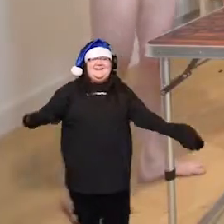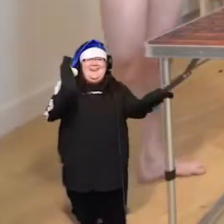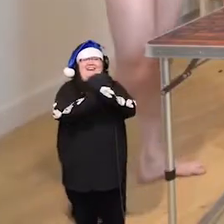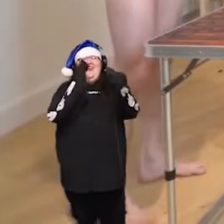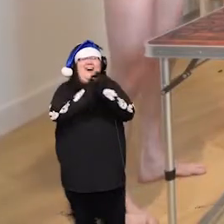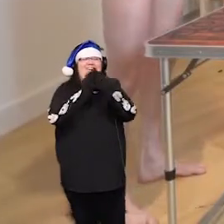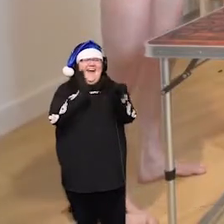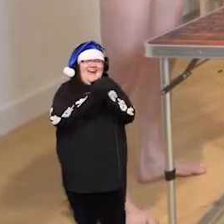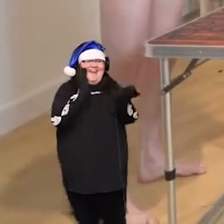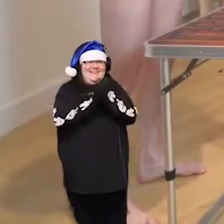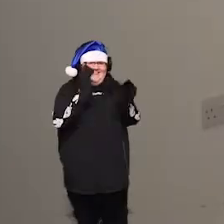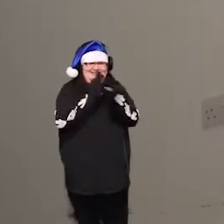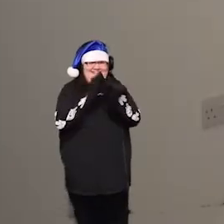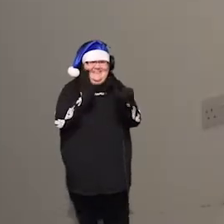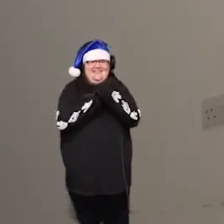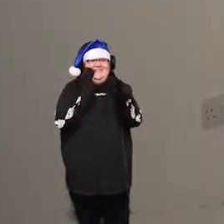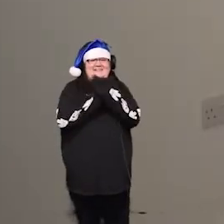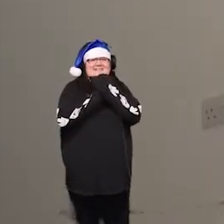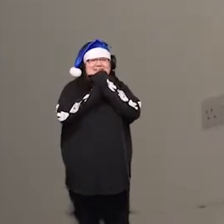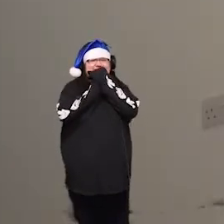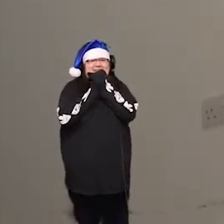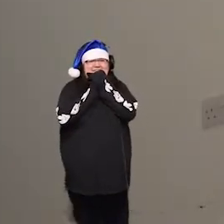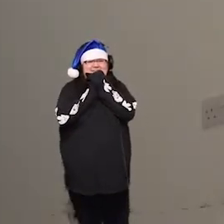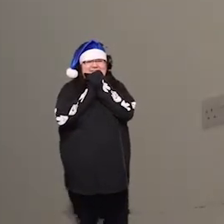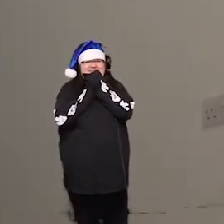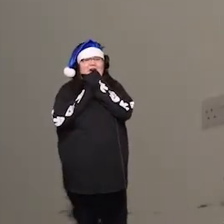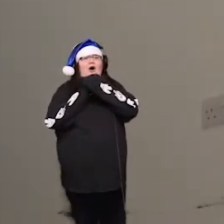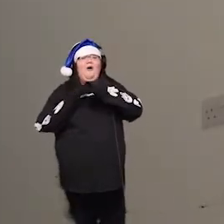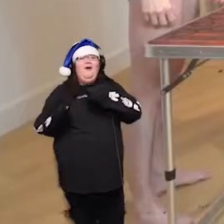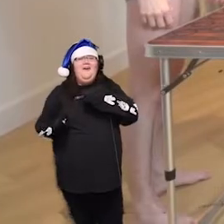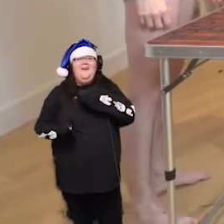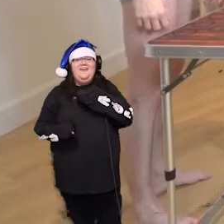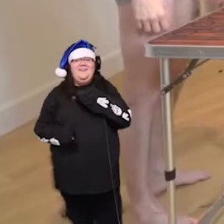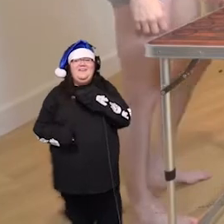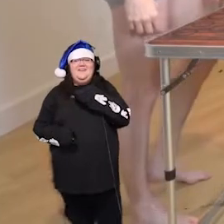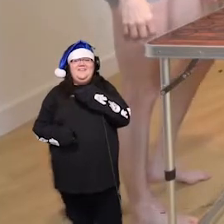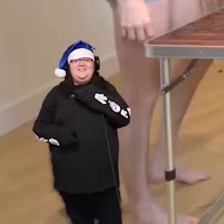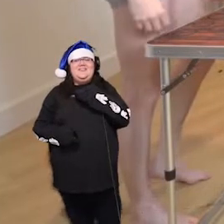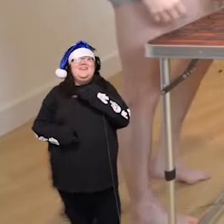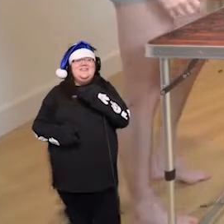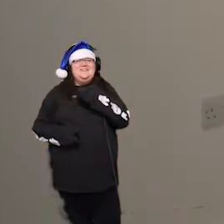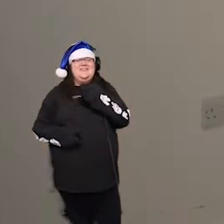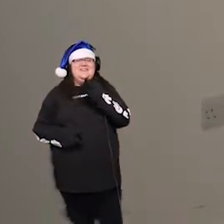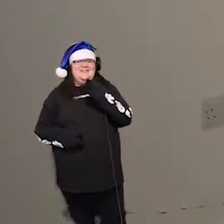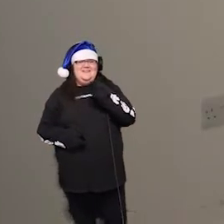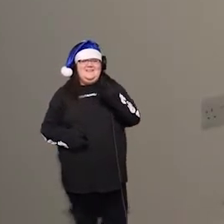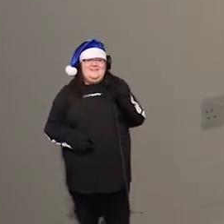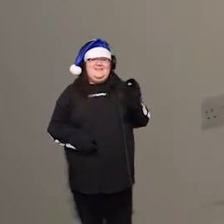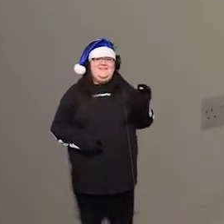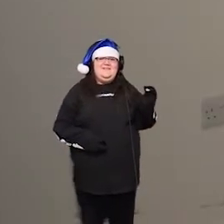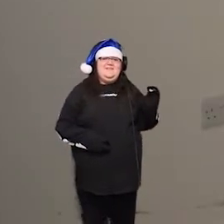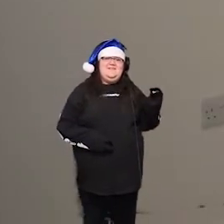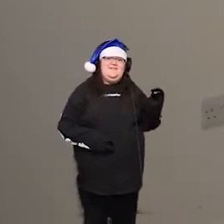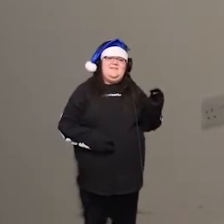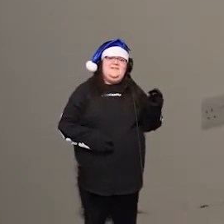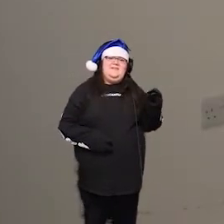know. Go, Lauren! Question. I got a question. Oh! Is it hard? When's Heady One's